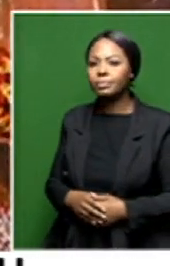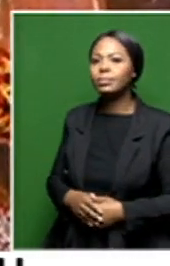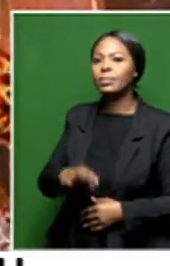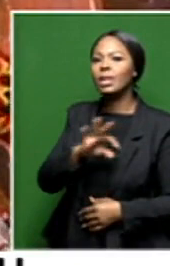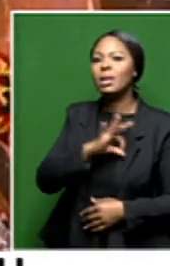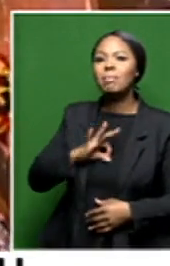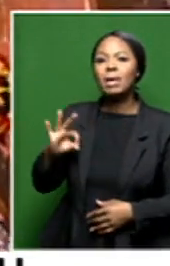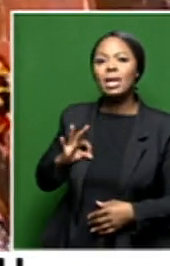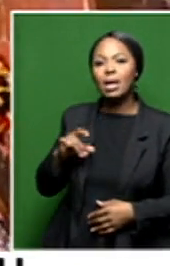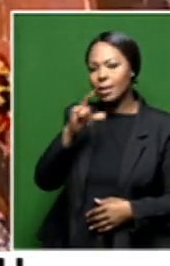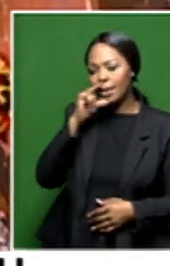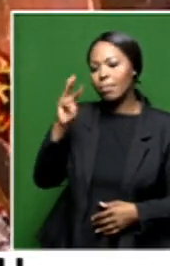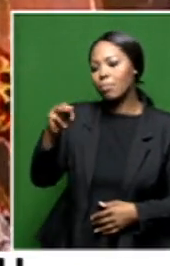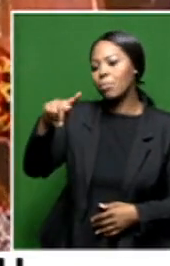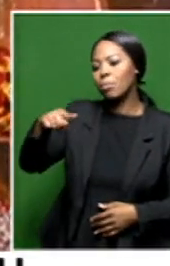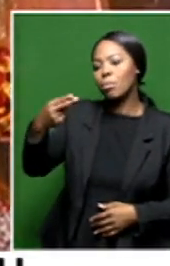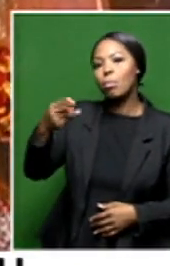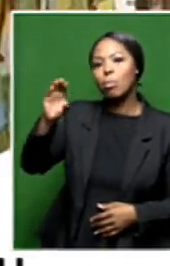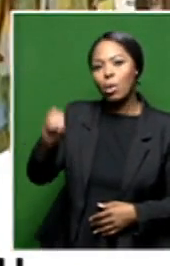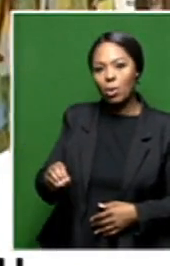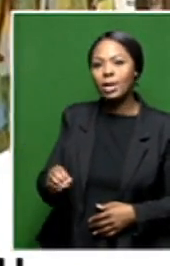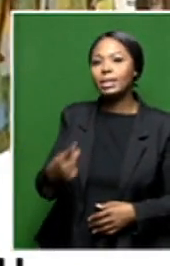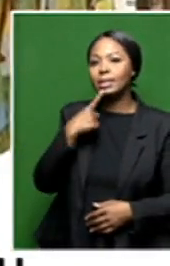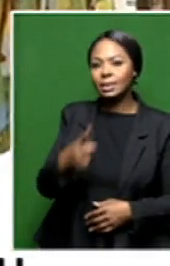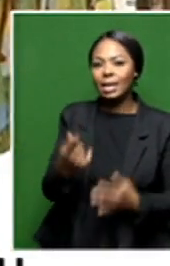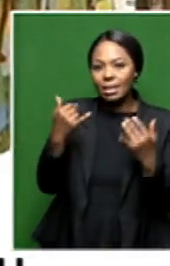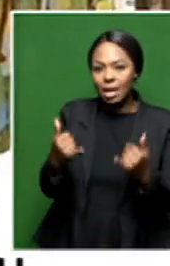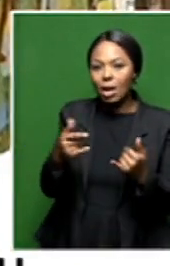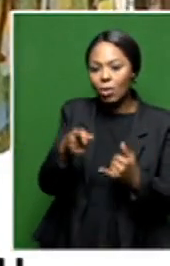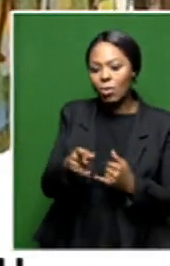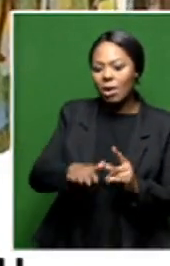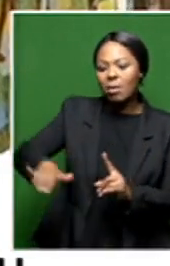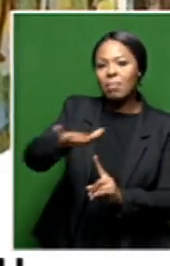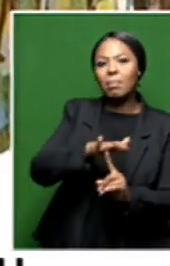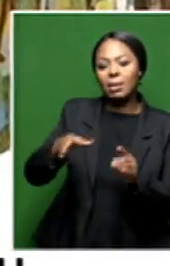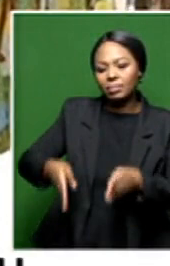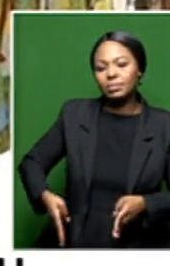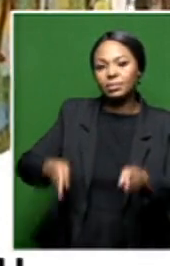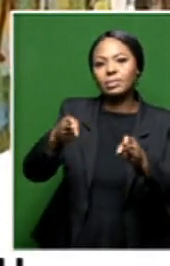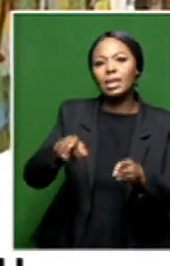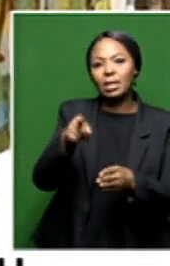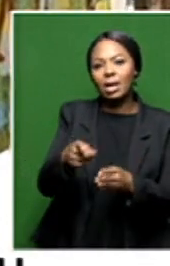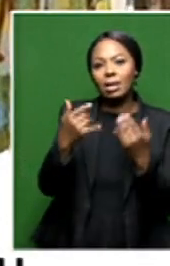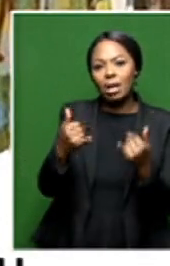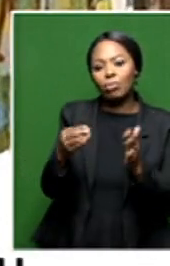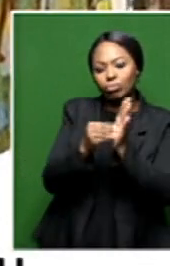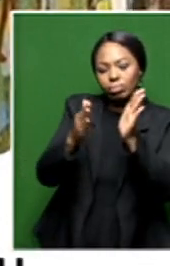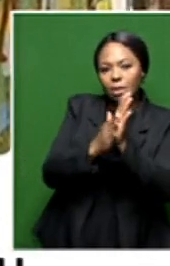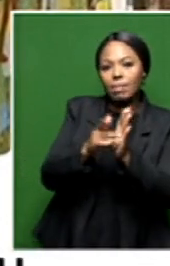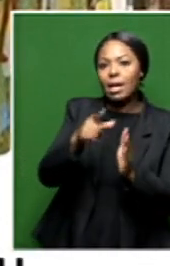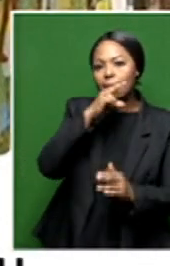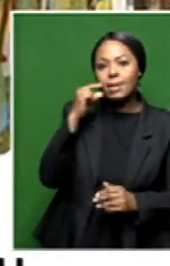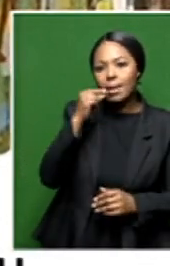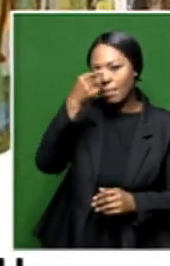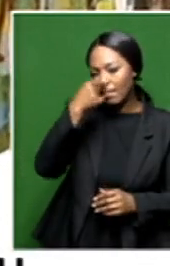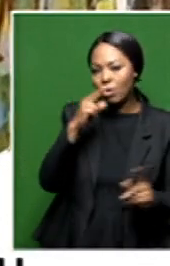know, saying that they are also looking into renaming the precinct around St. Mary's Cathedral after Desmond Tutu. Do we know at this